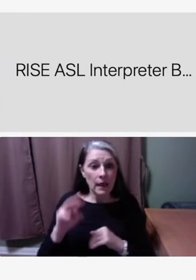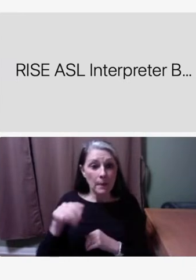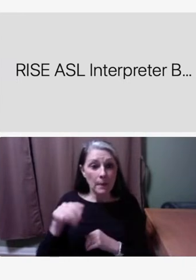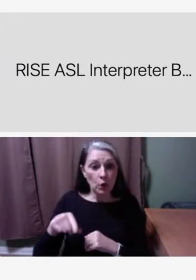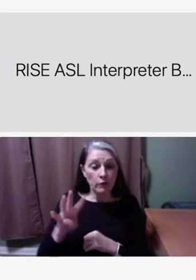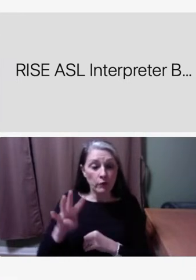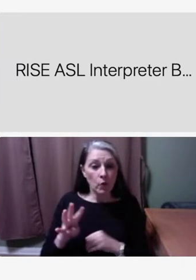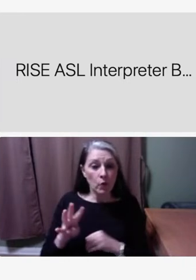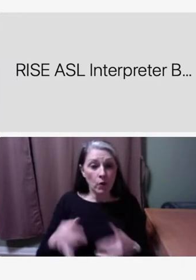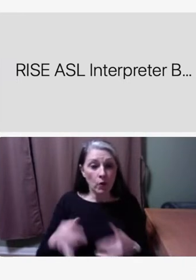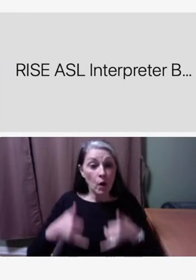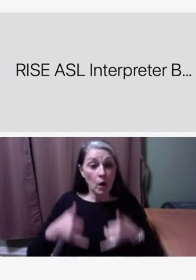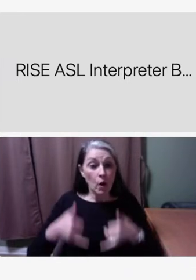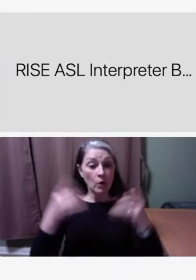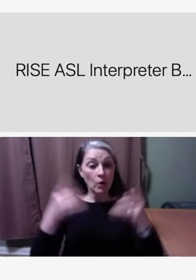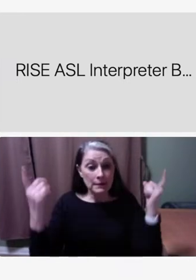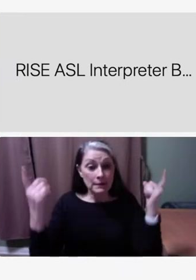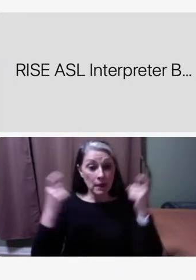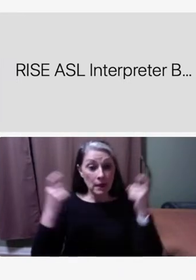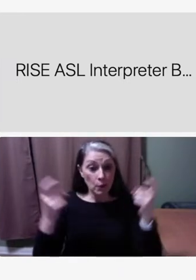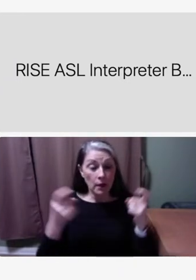quarter 5.